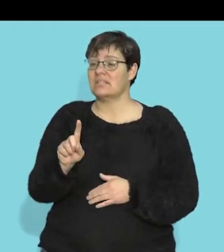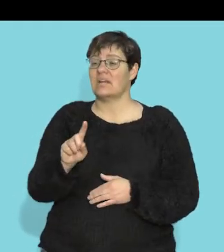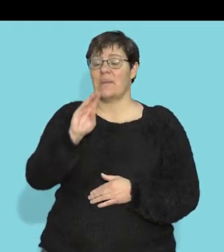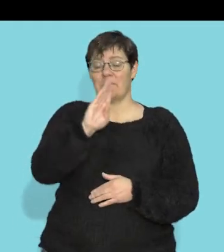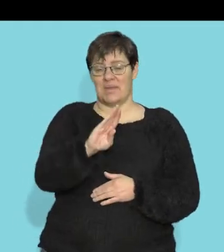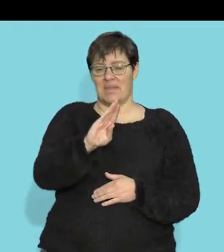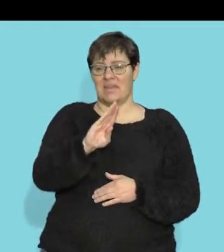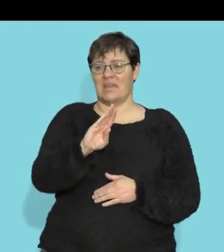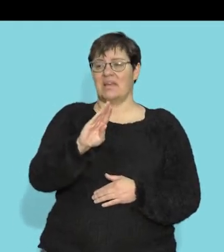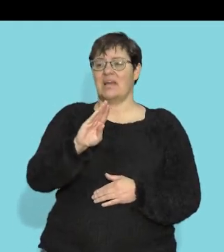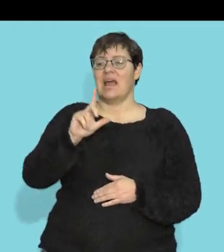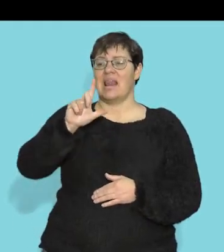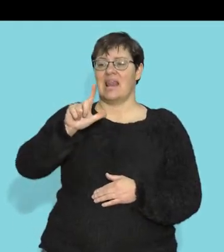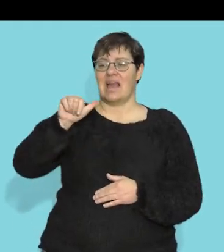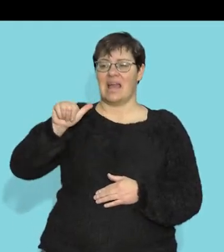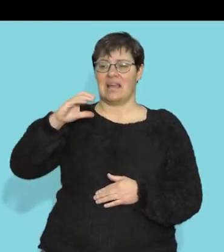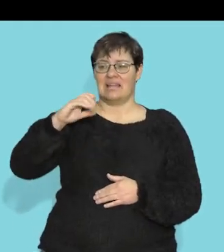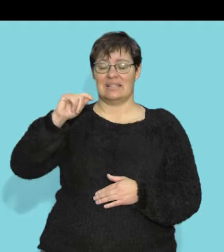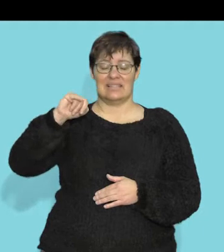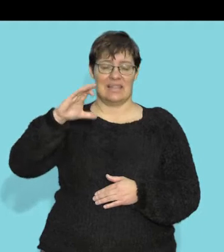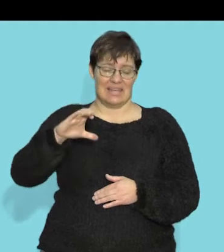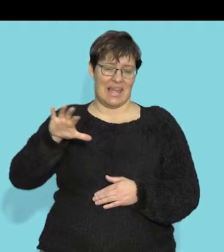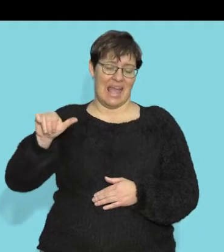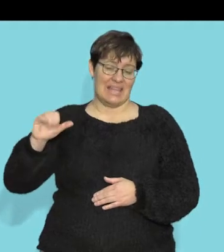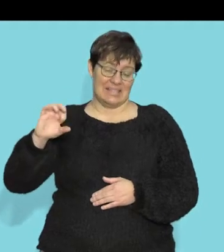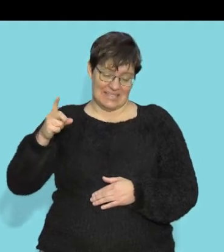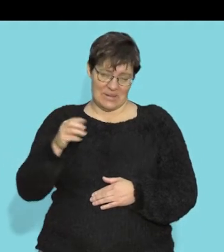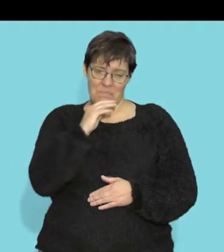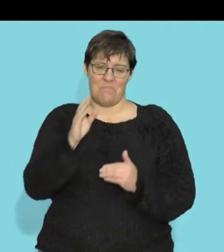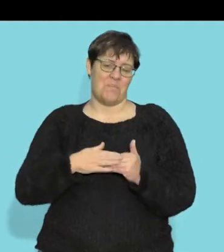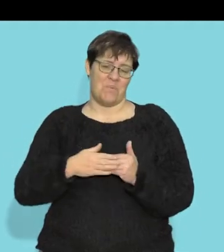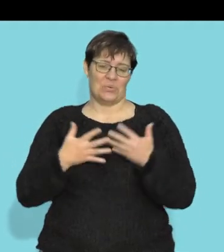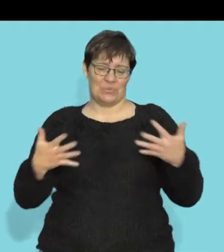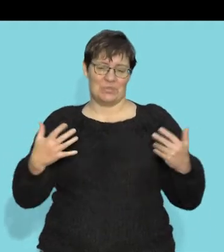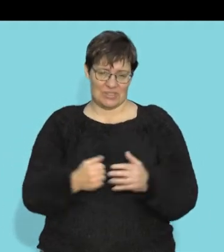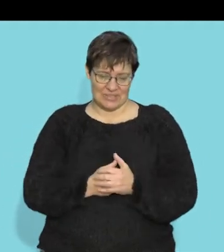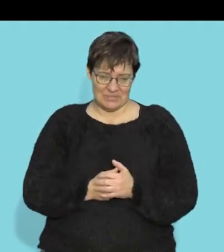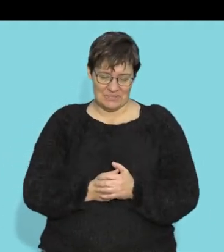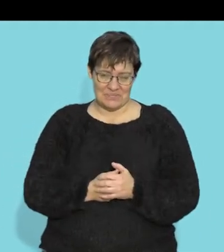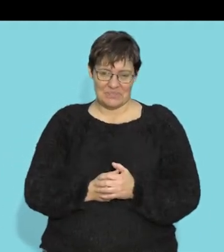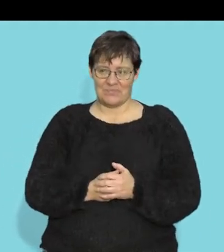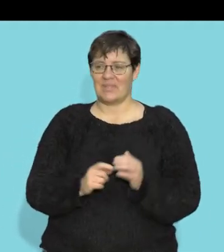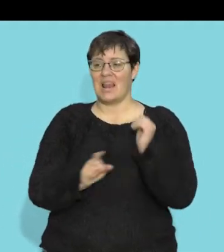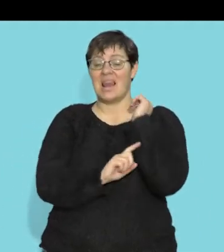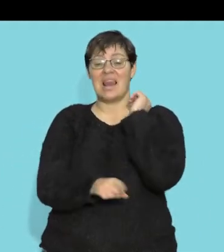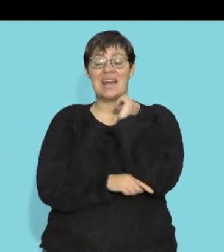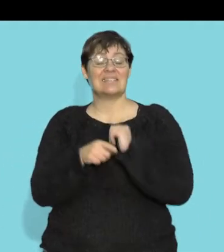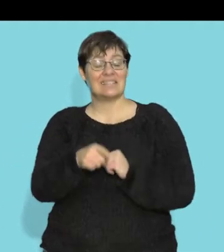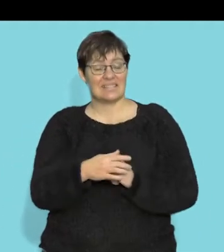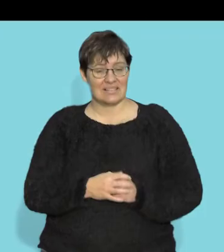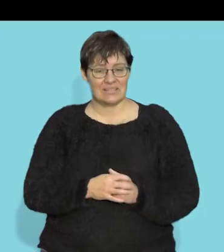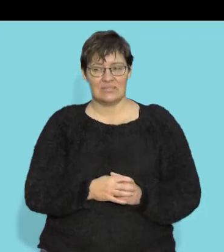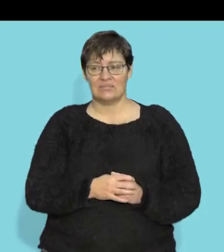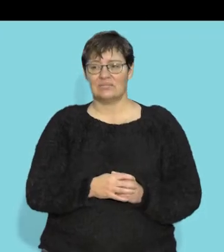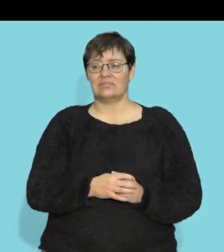number B, far more lactic acid. Right, the last question in this